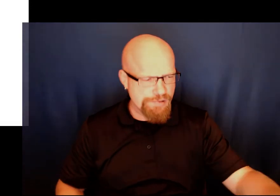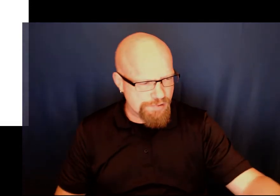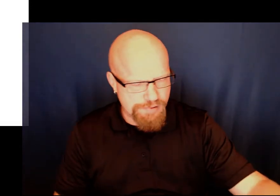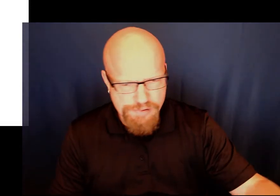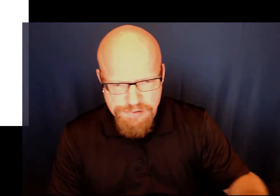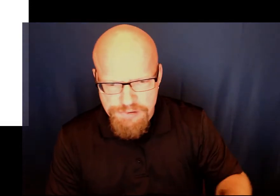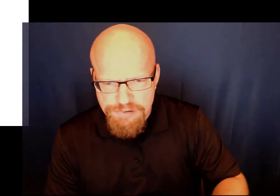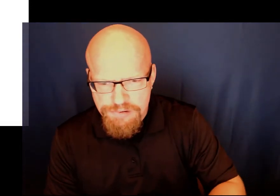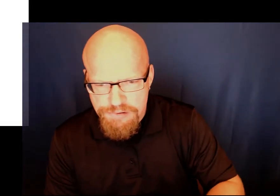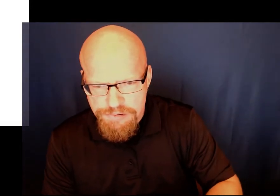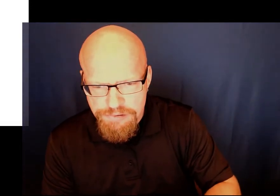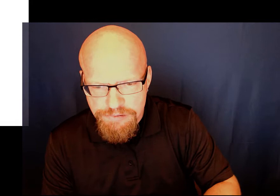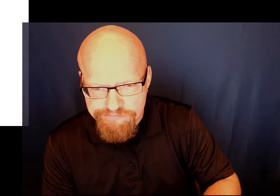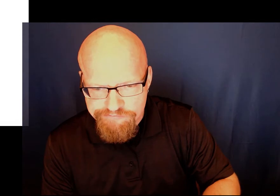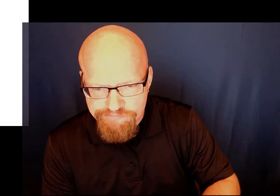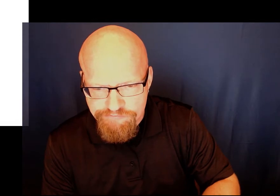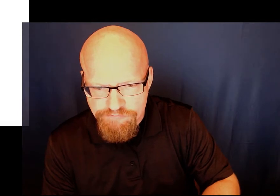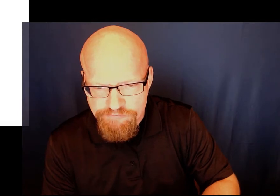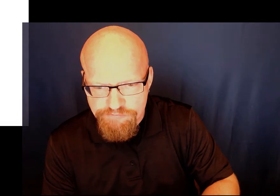well.